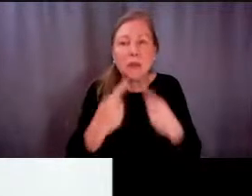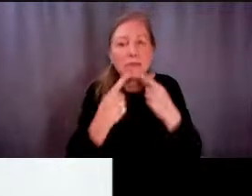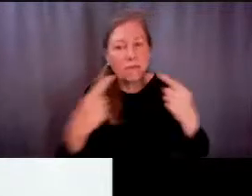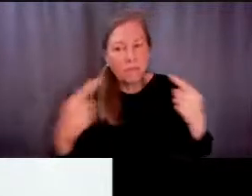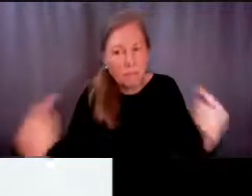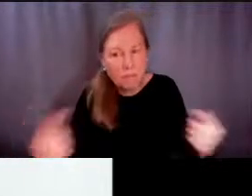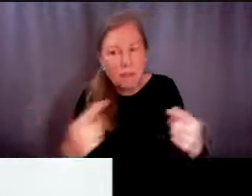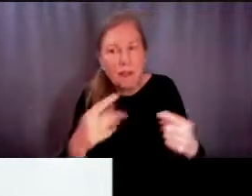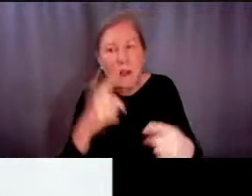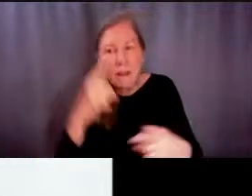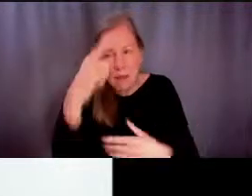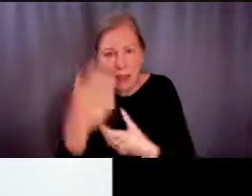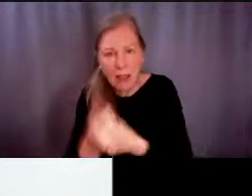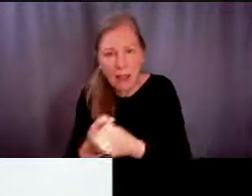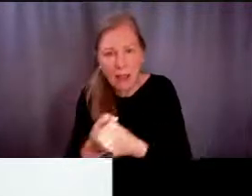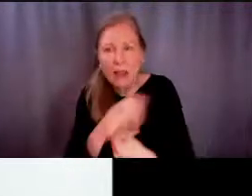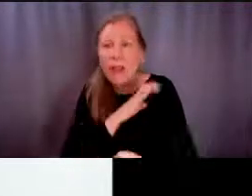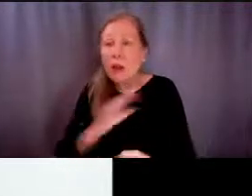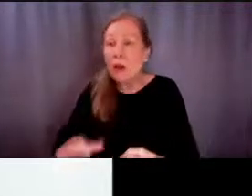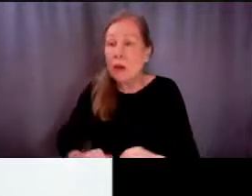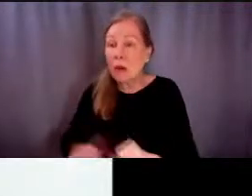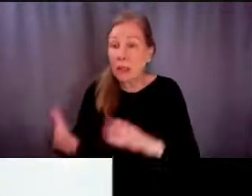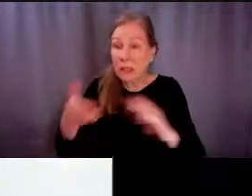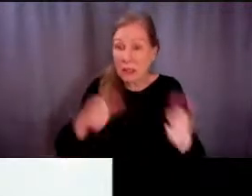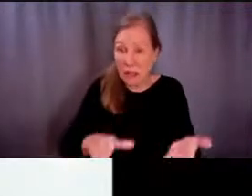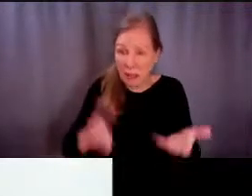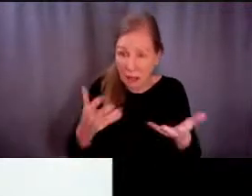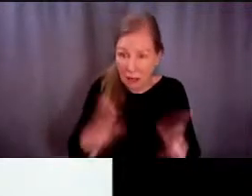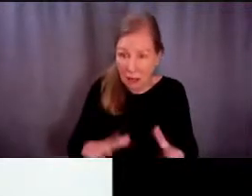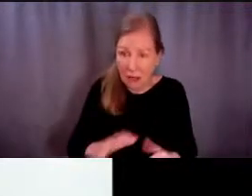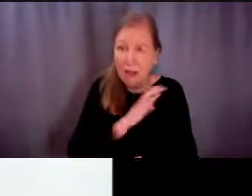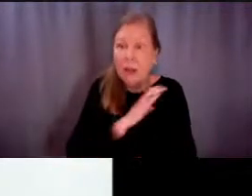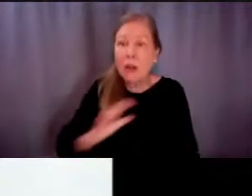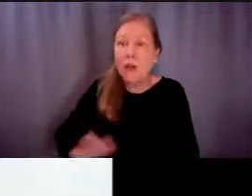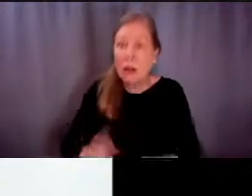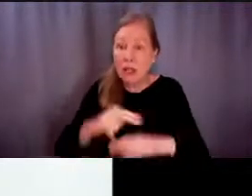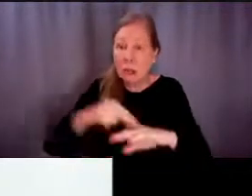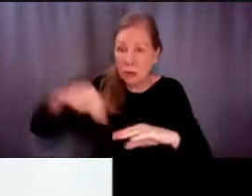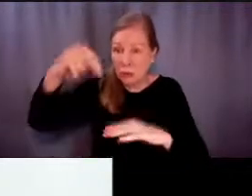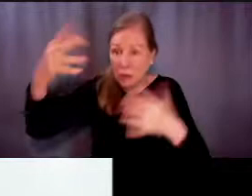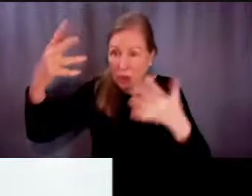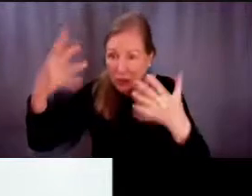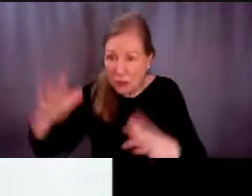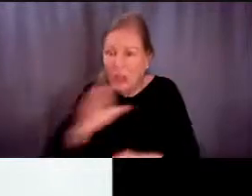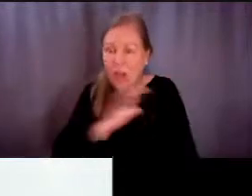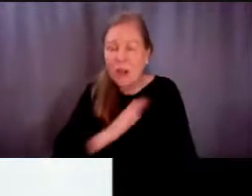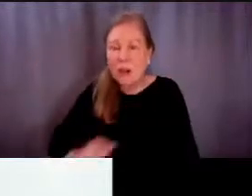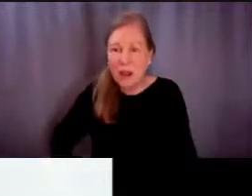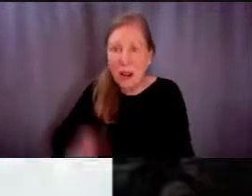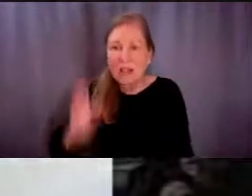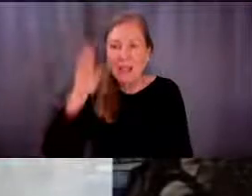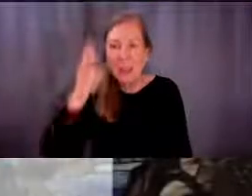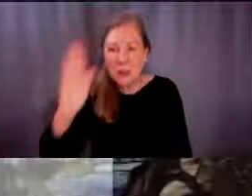faith. Christ has died. Christ is risen. Christ will come again.